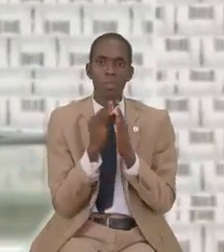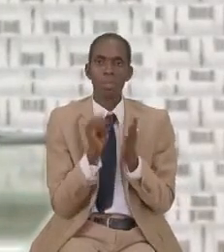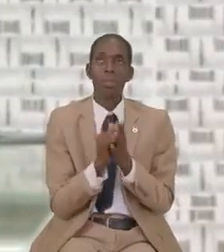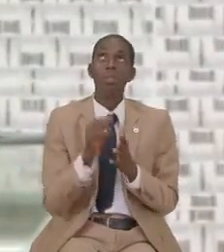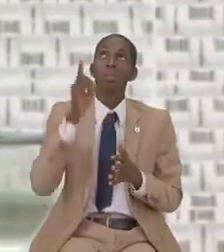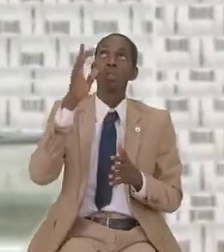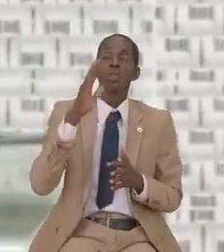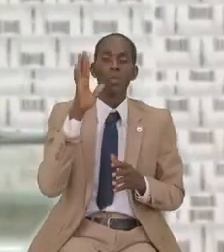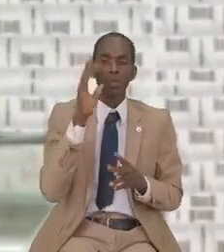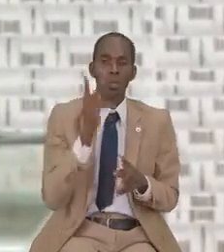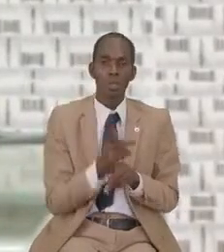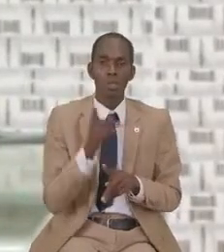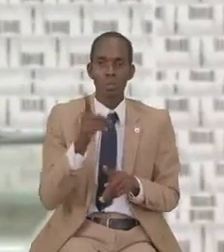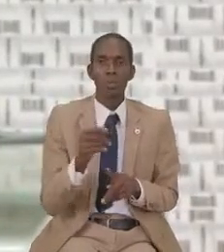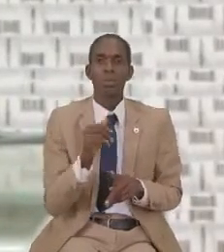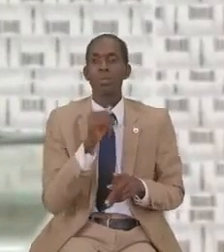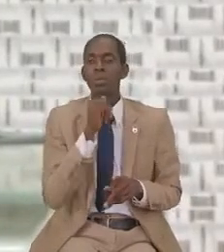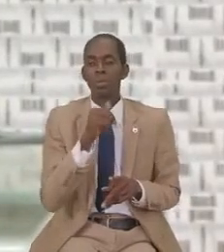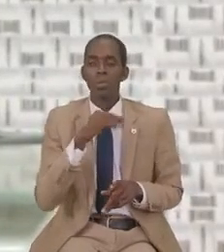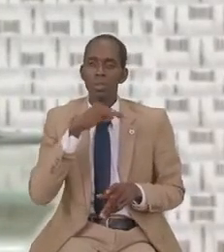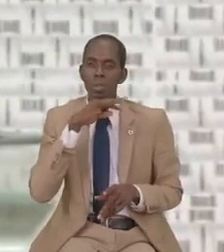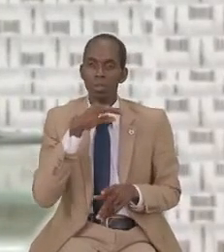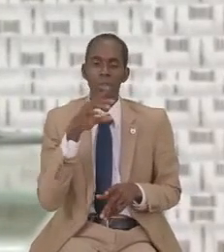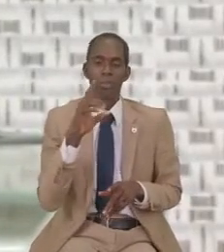will keep you undefiled,